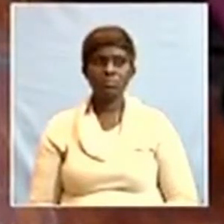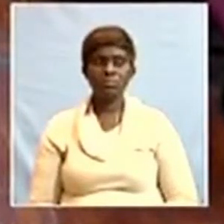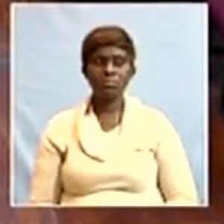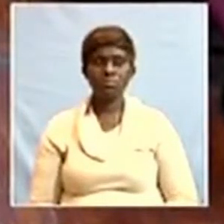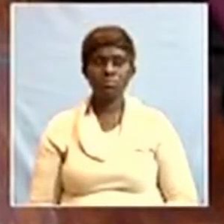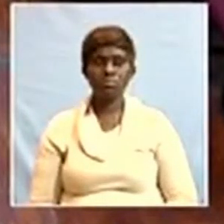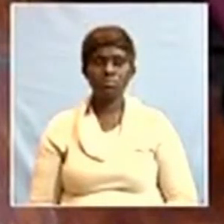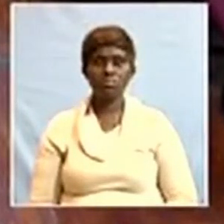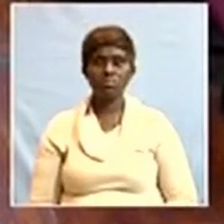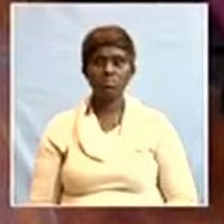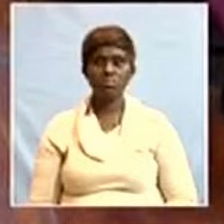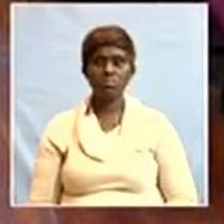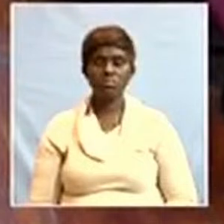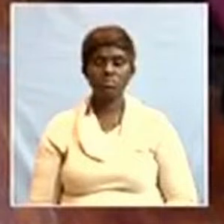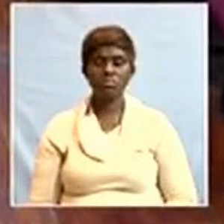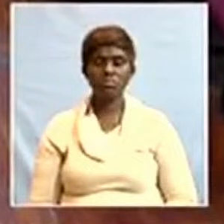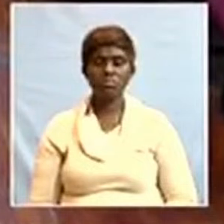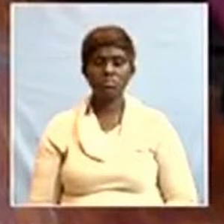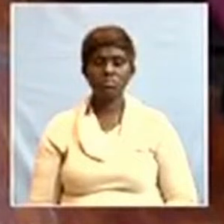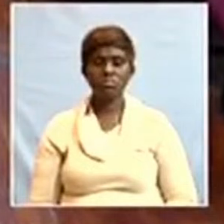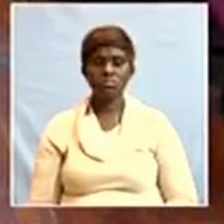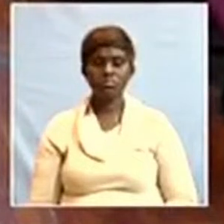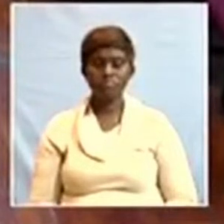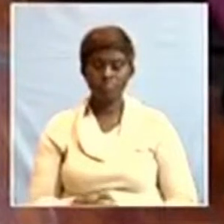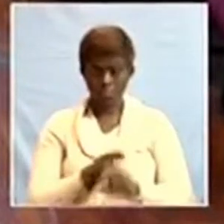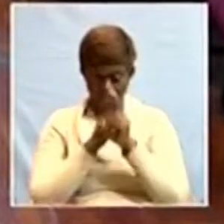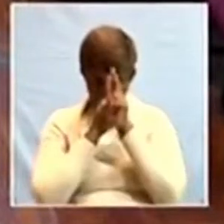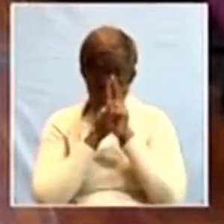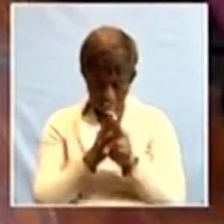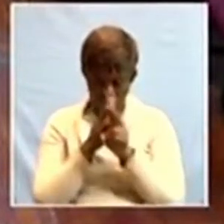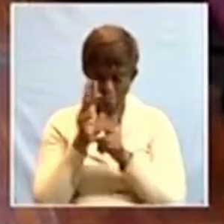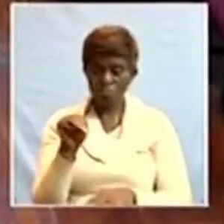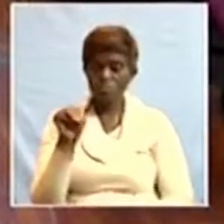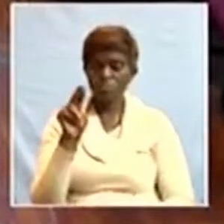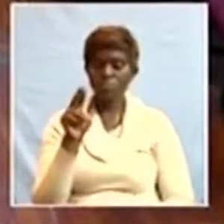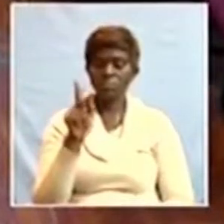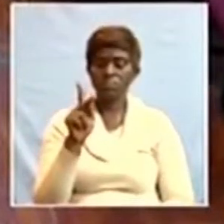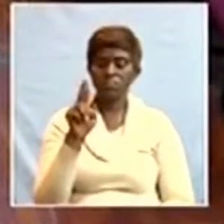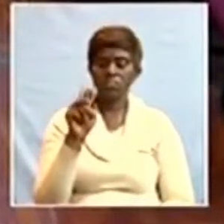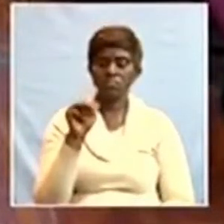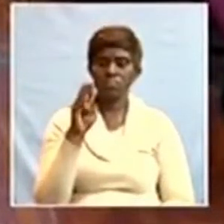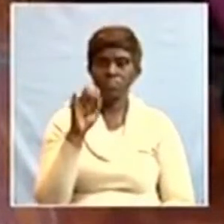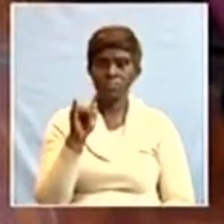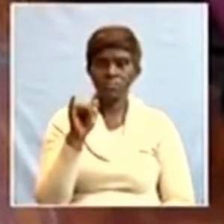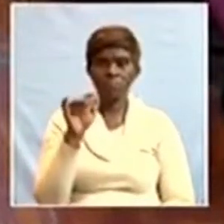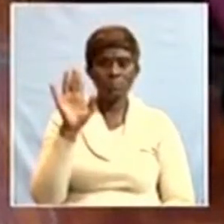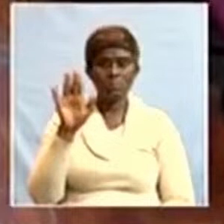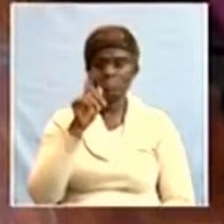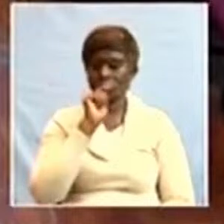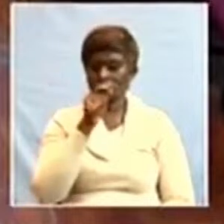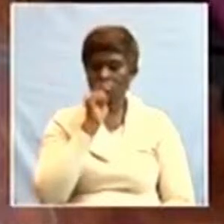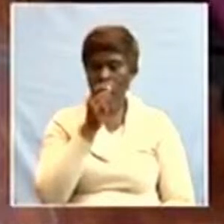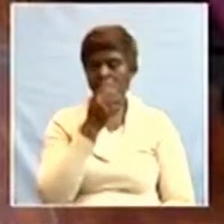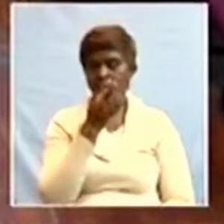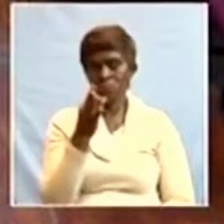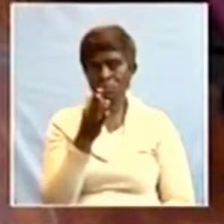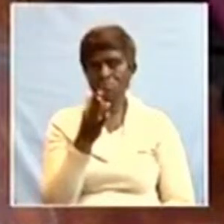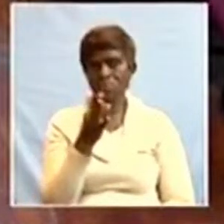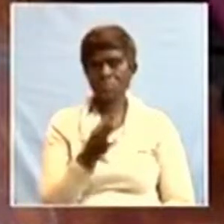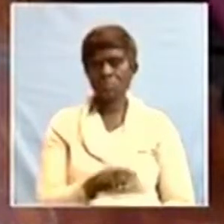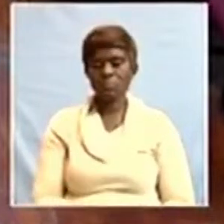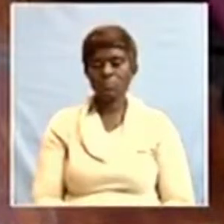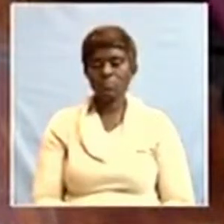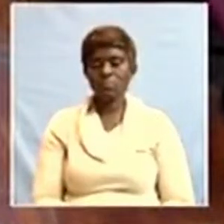Honorable Mkumbi, switch off your mic. they were being retrieved just then.